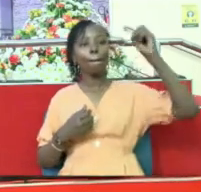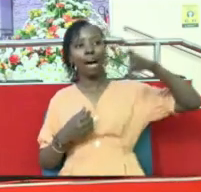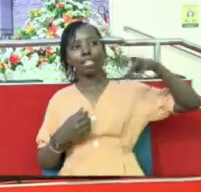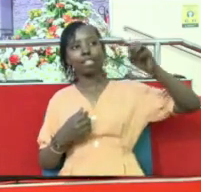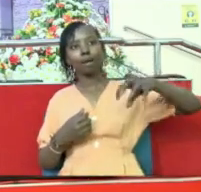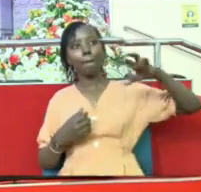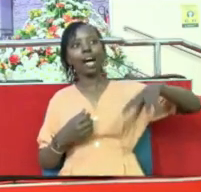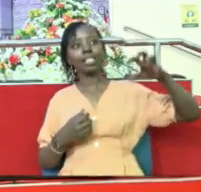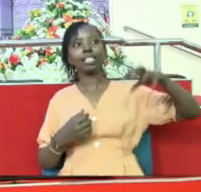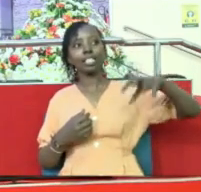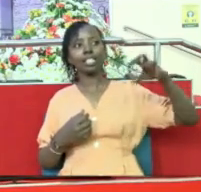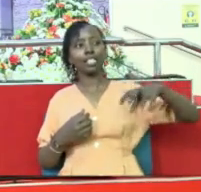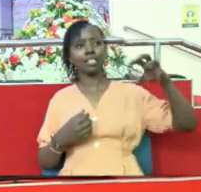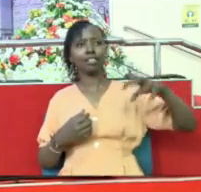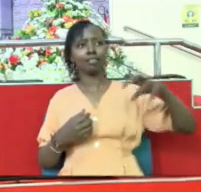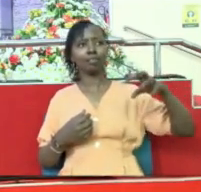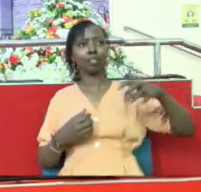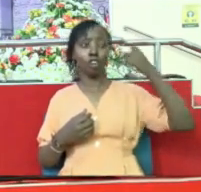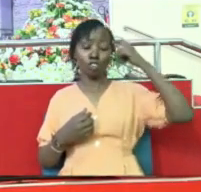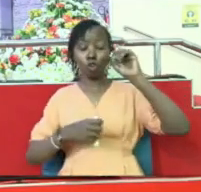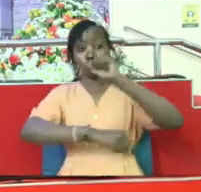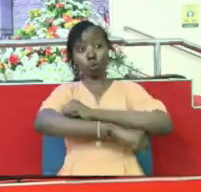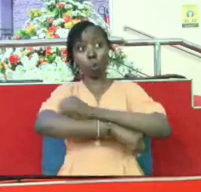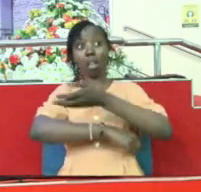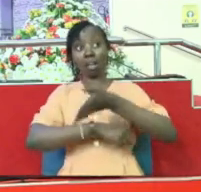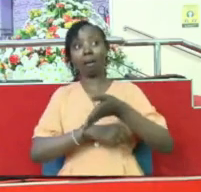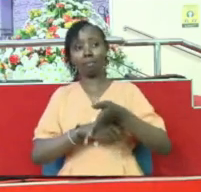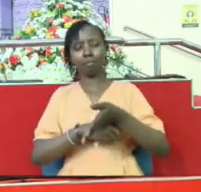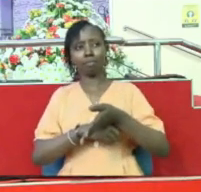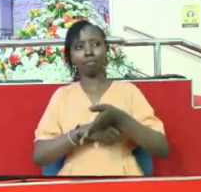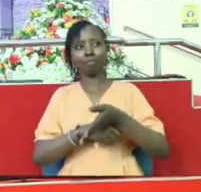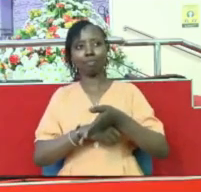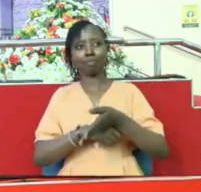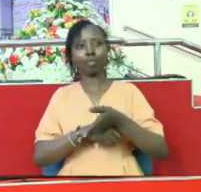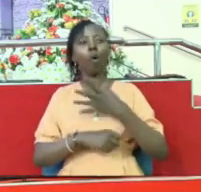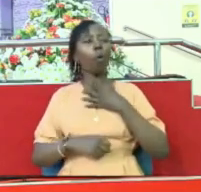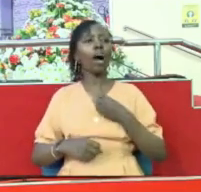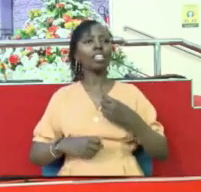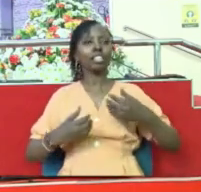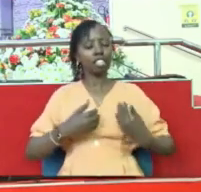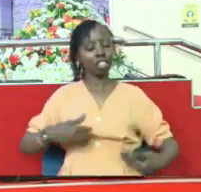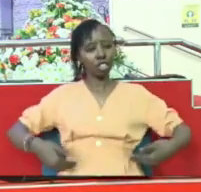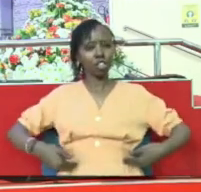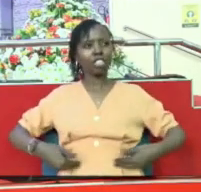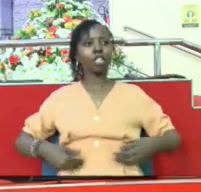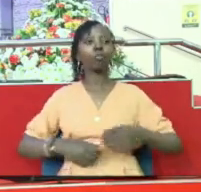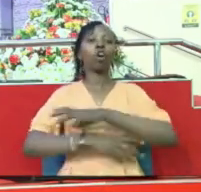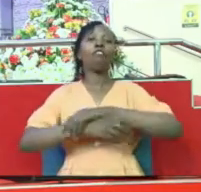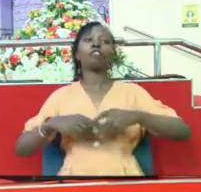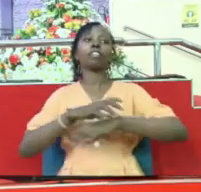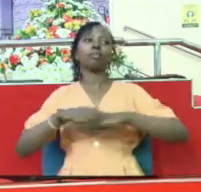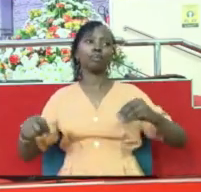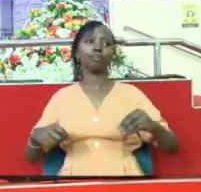neighbor, watoto wetu hawatasukumwa kwa magari hapa kama hakuna hiyo. We are buying two buses. Tunanunua basi mbili. But can I